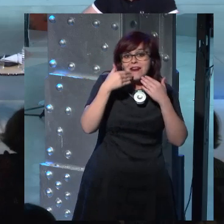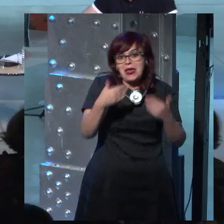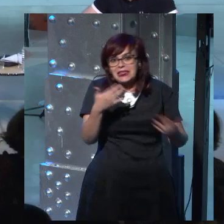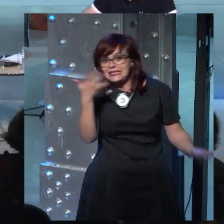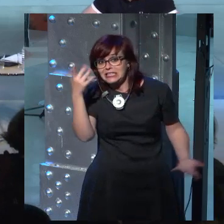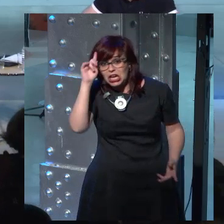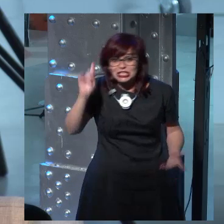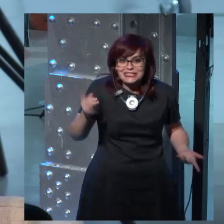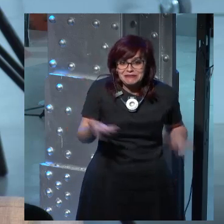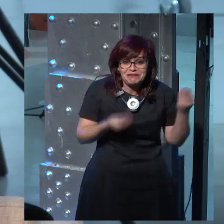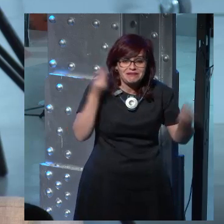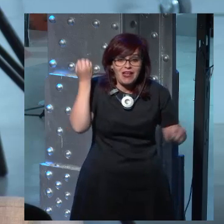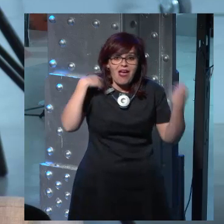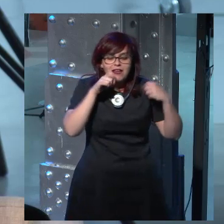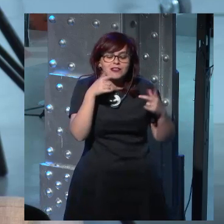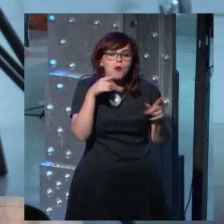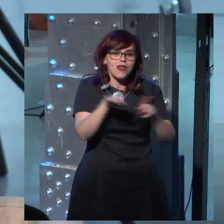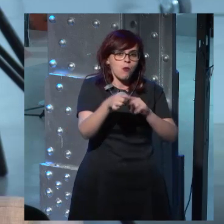and that's Vince.